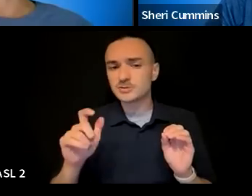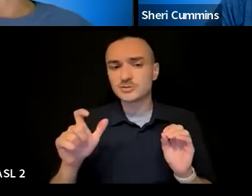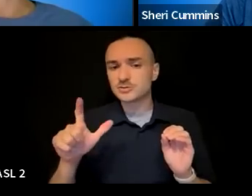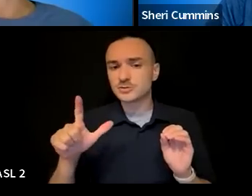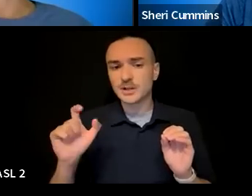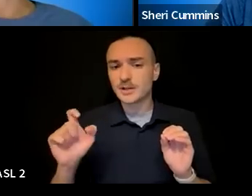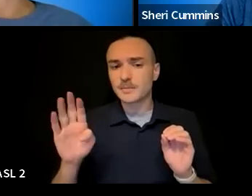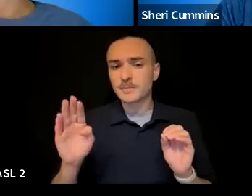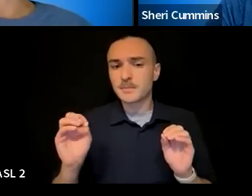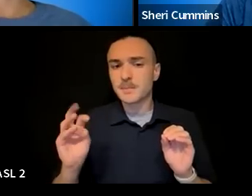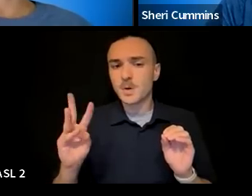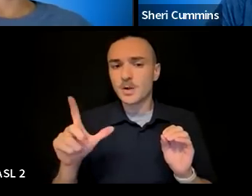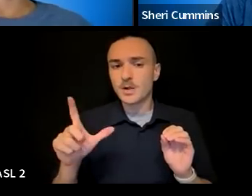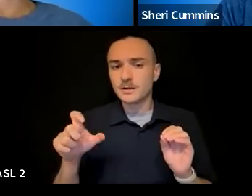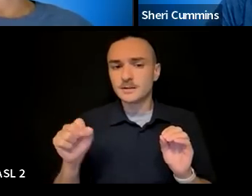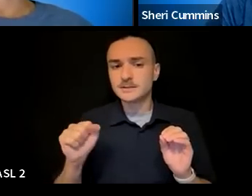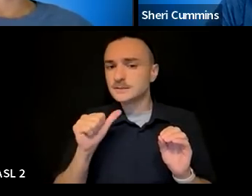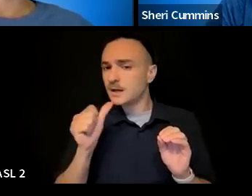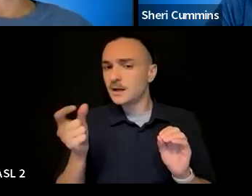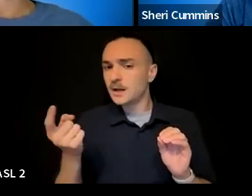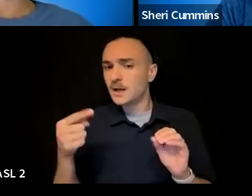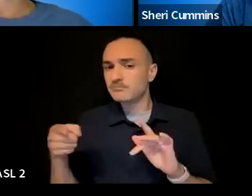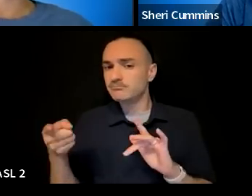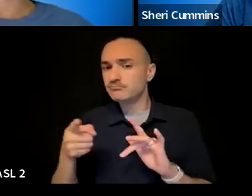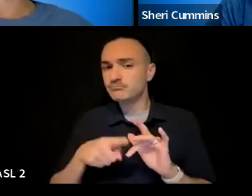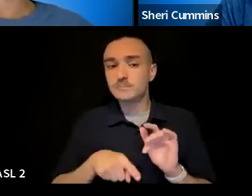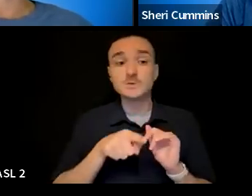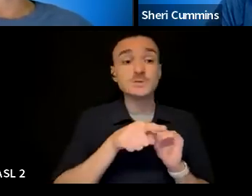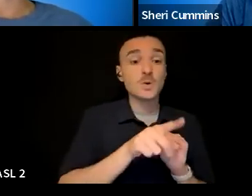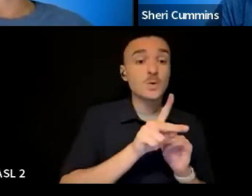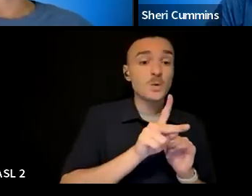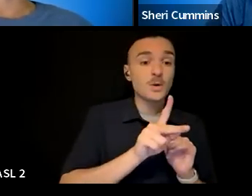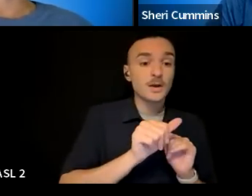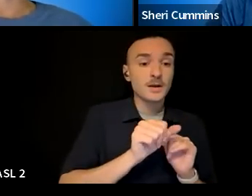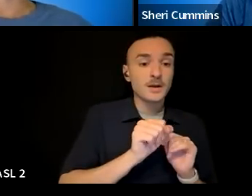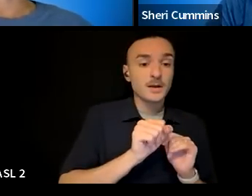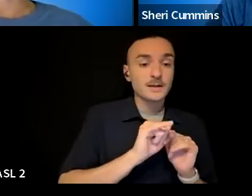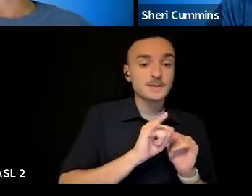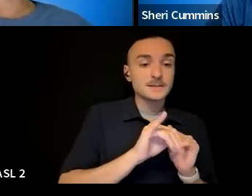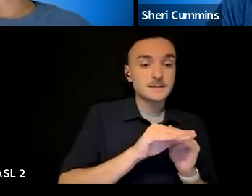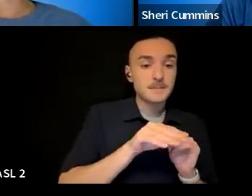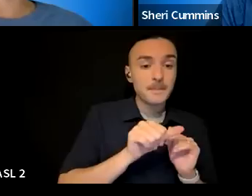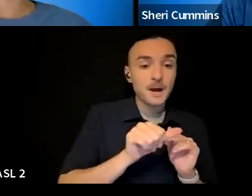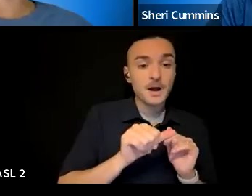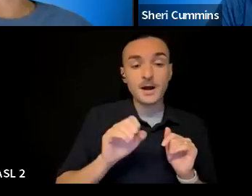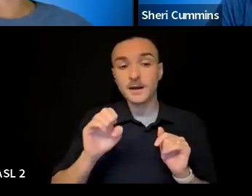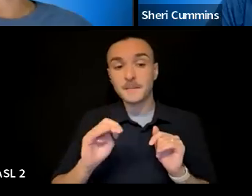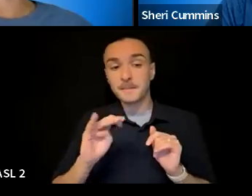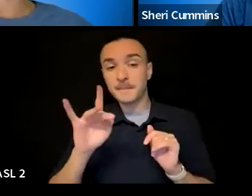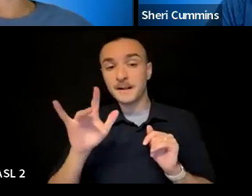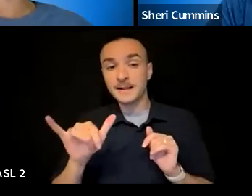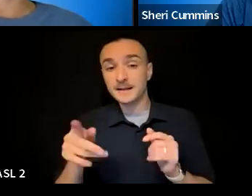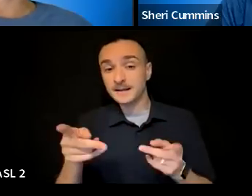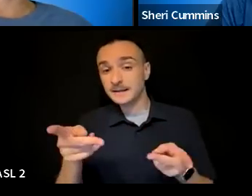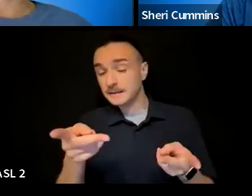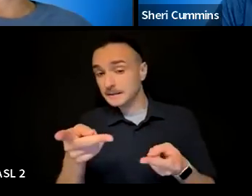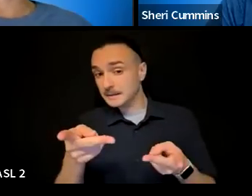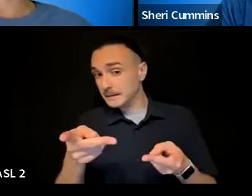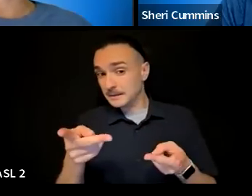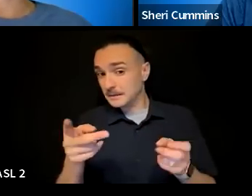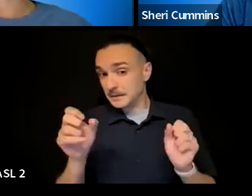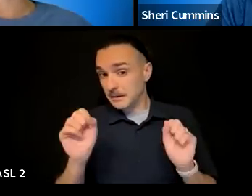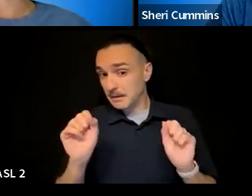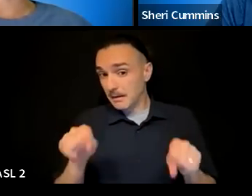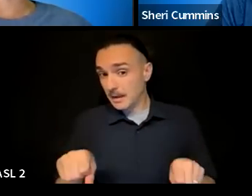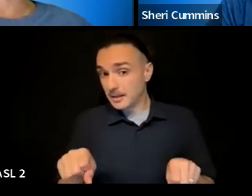either Cosima or Emily, either one of you, if you can join us in answering this, that would be